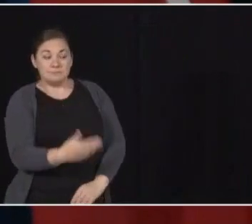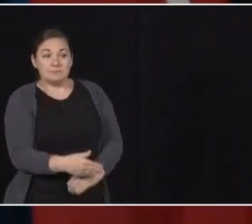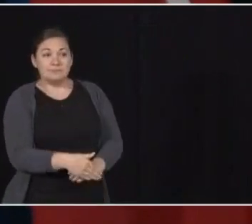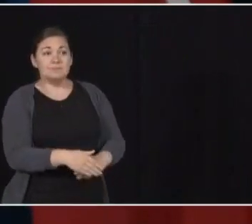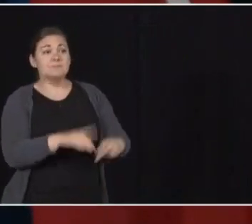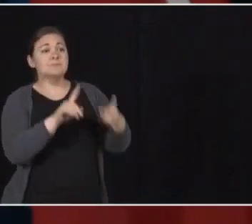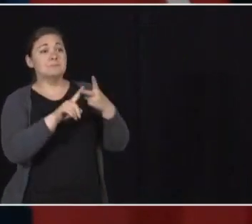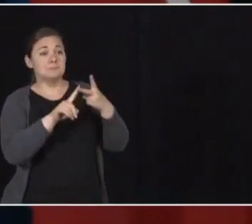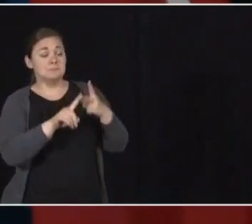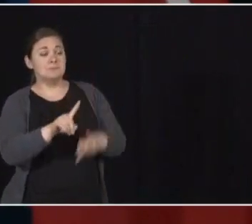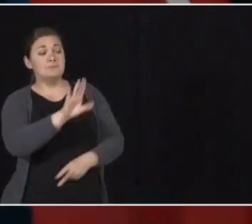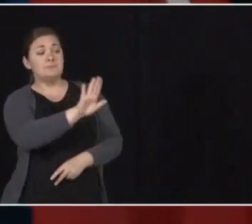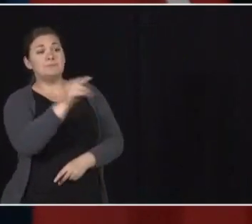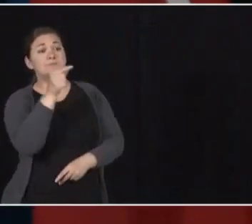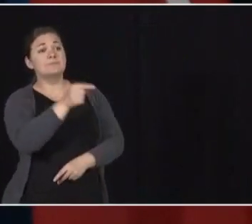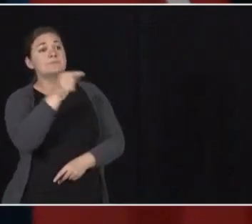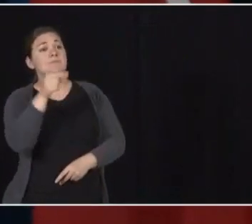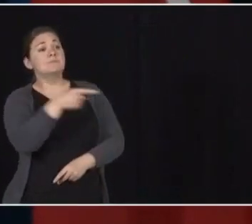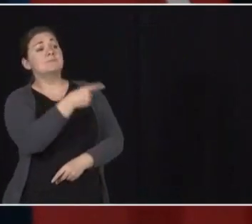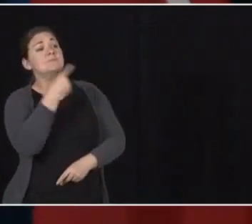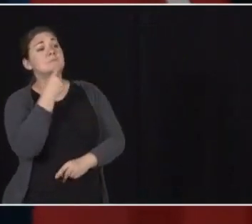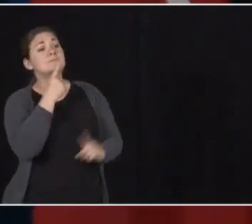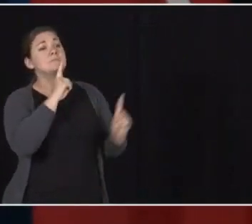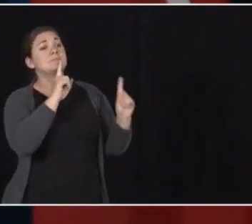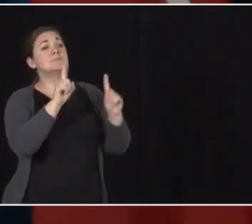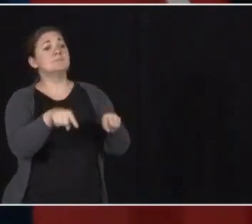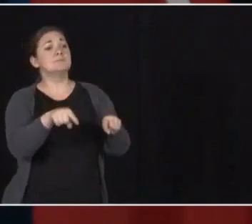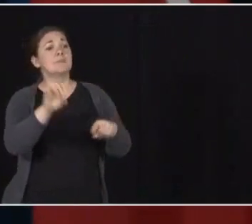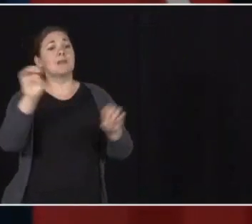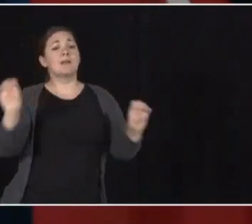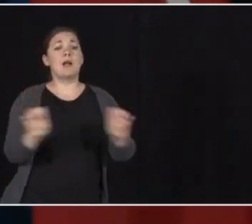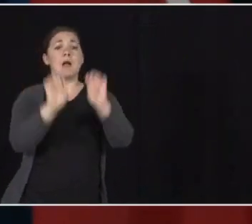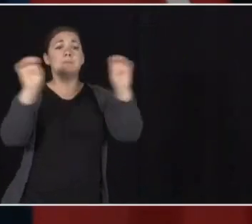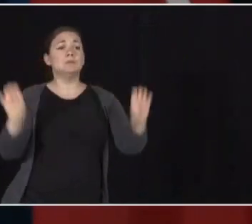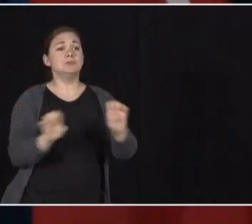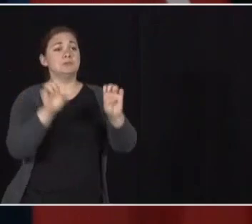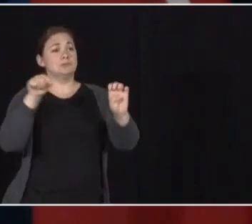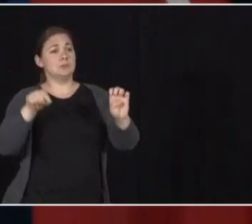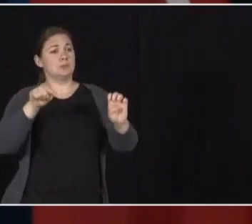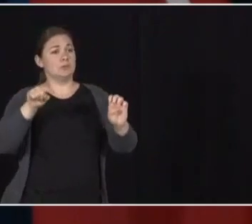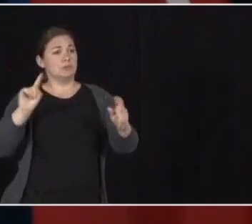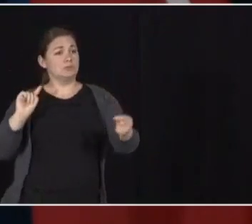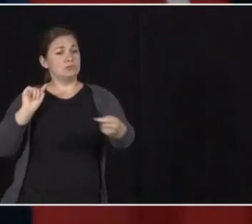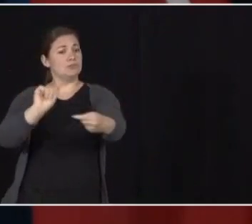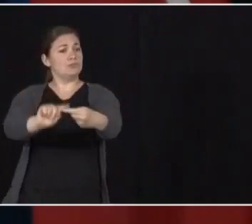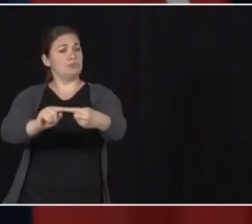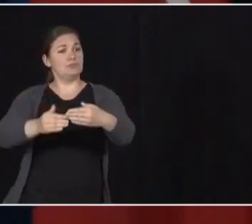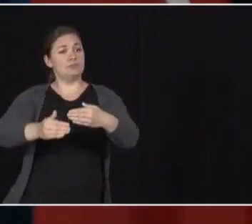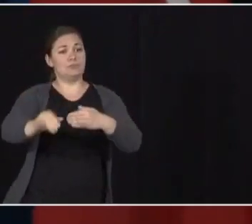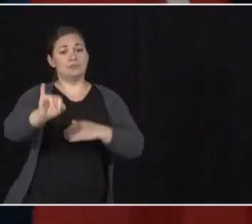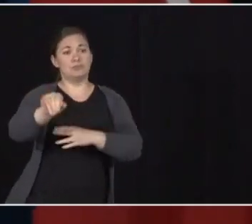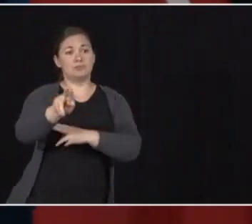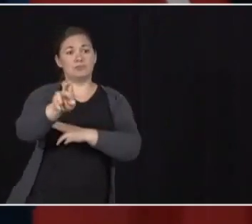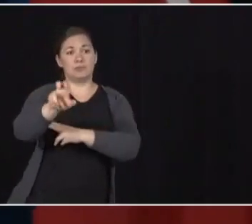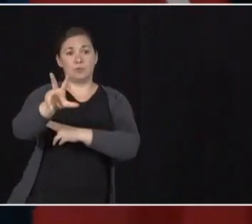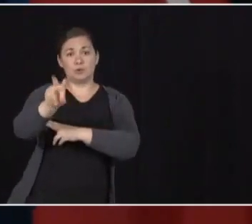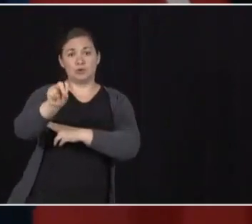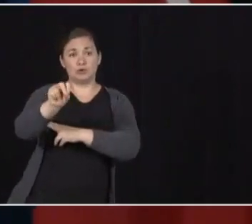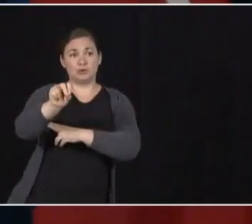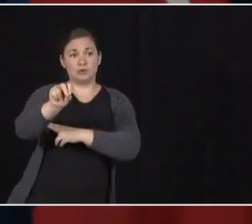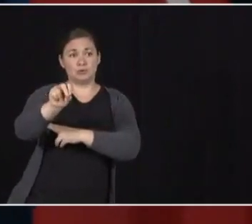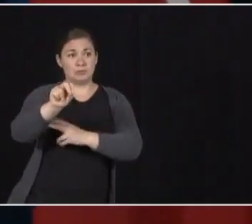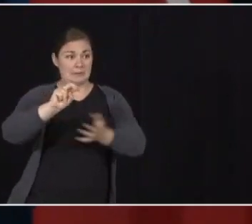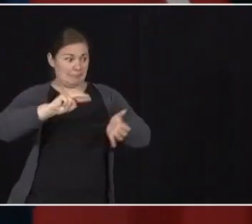looking to extend the state of emergency in the province until June the 30th. So, of course, it's another month that people now are thinking they have to go